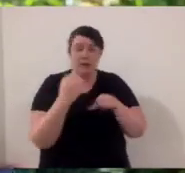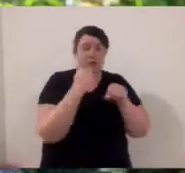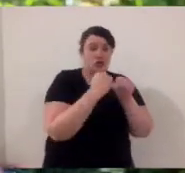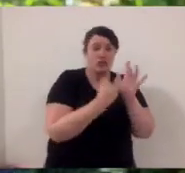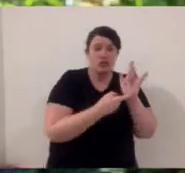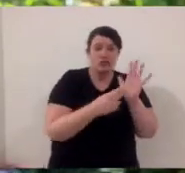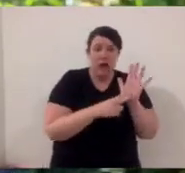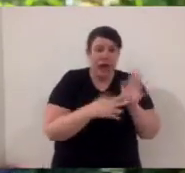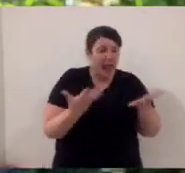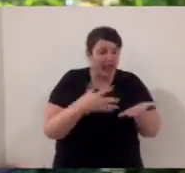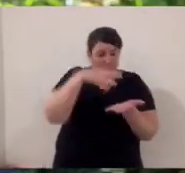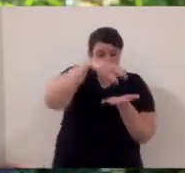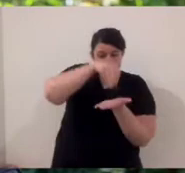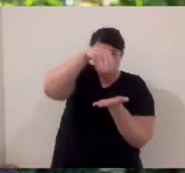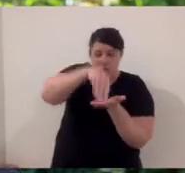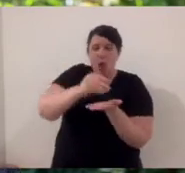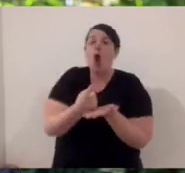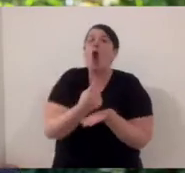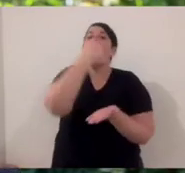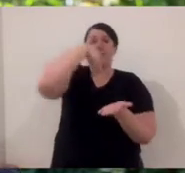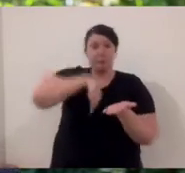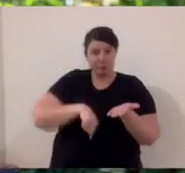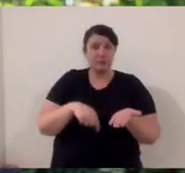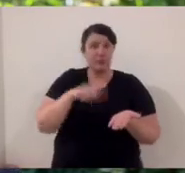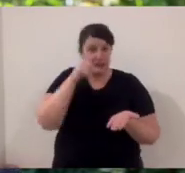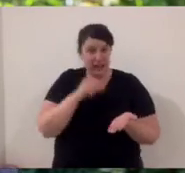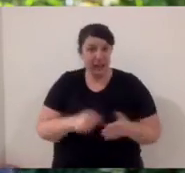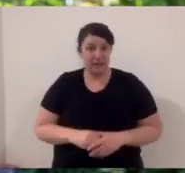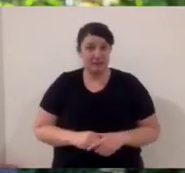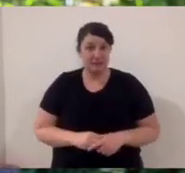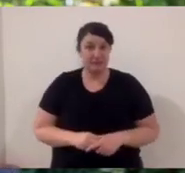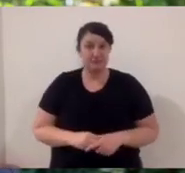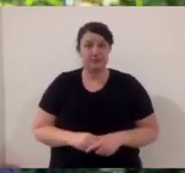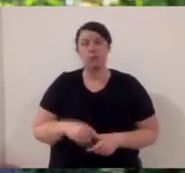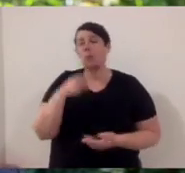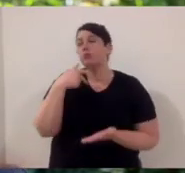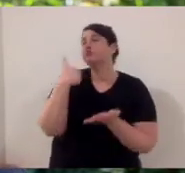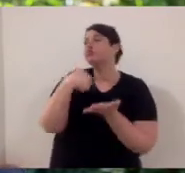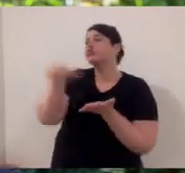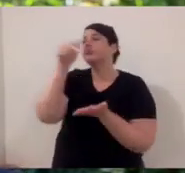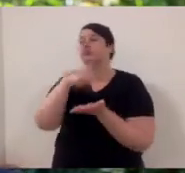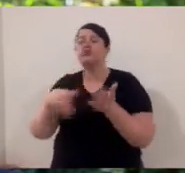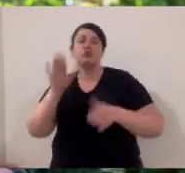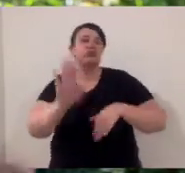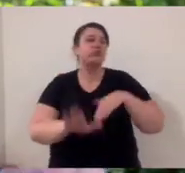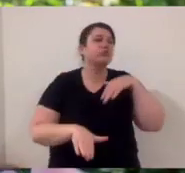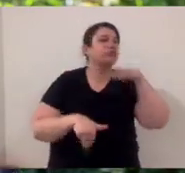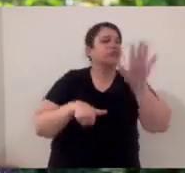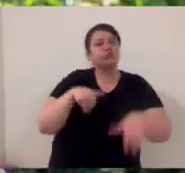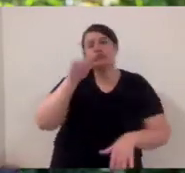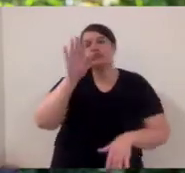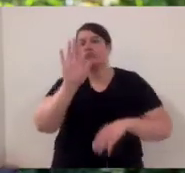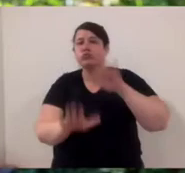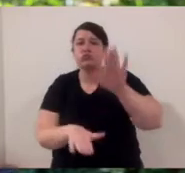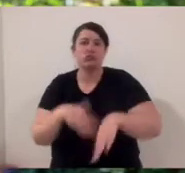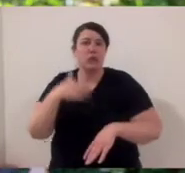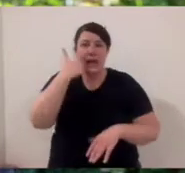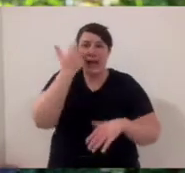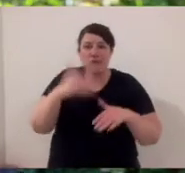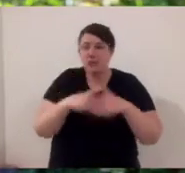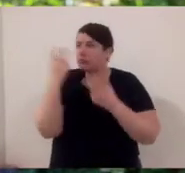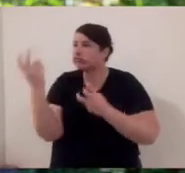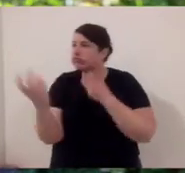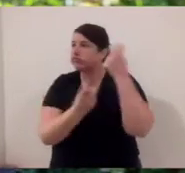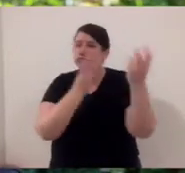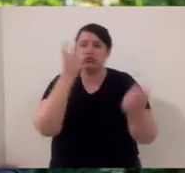that's palatable and digestible and swallow whole. Now, they'll roam grassy plains for hours and hours every day looking for